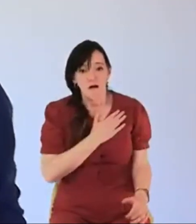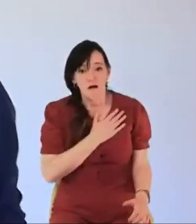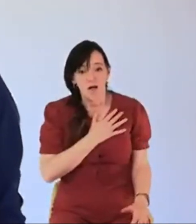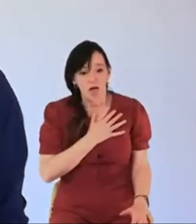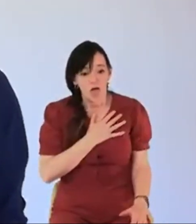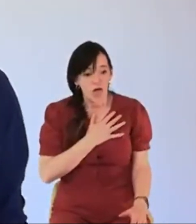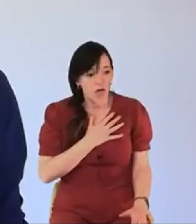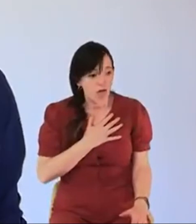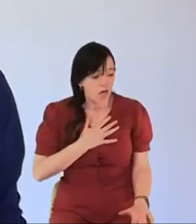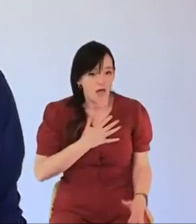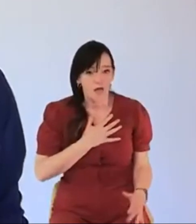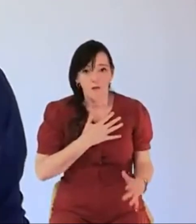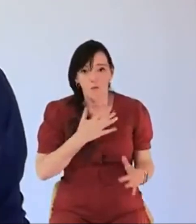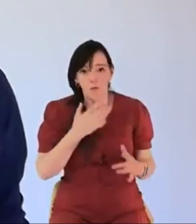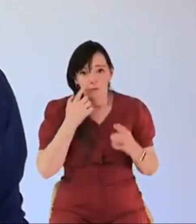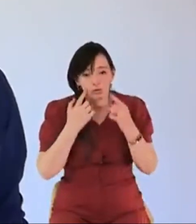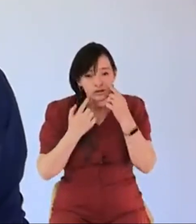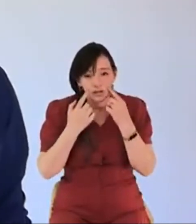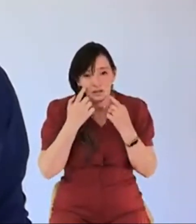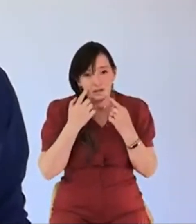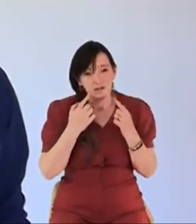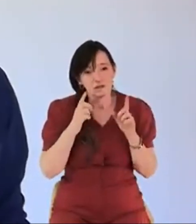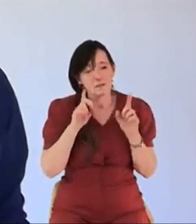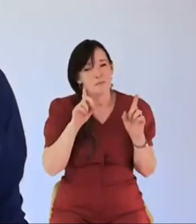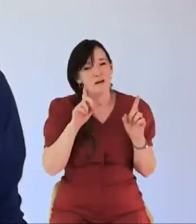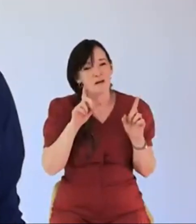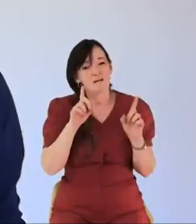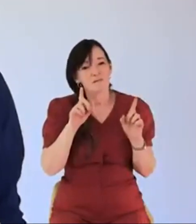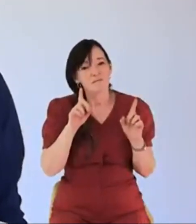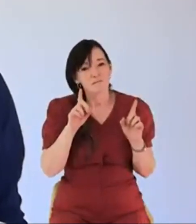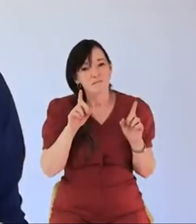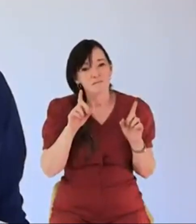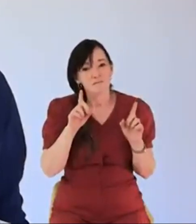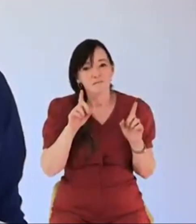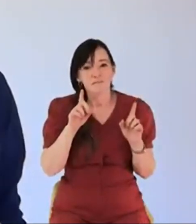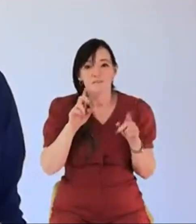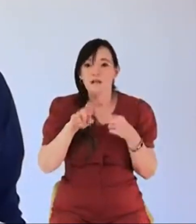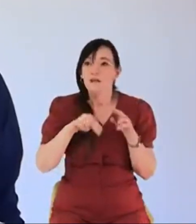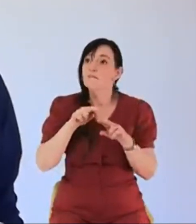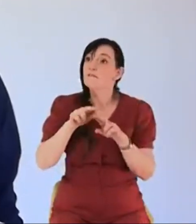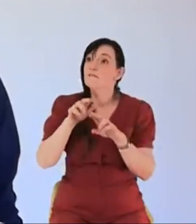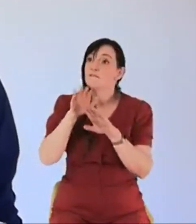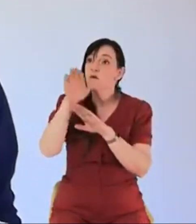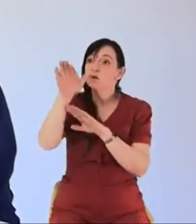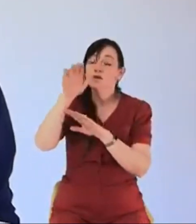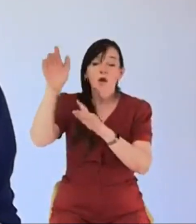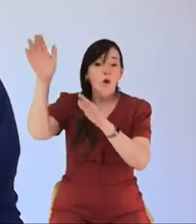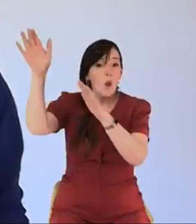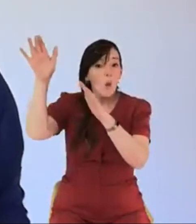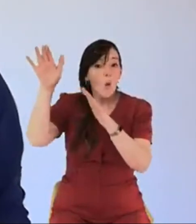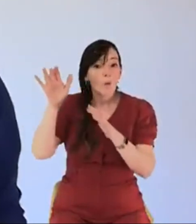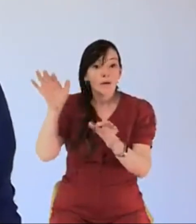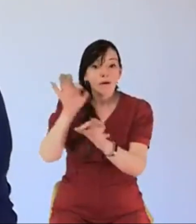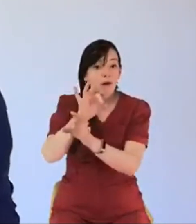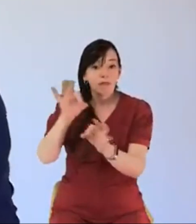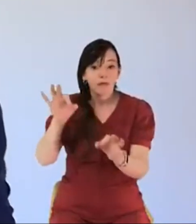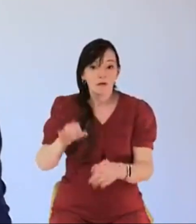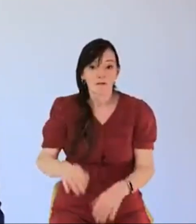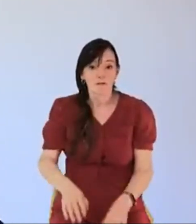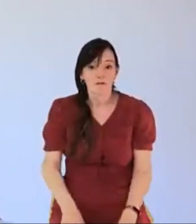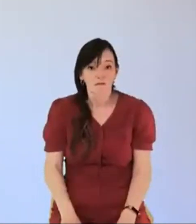makes for tears and if there is no glory to come forget it